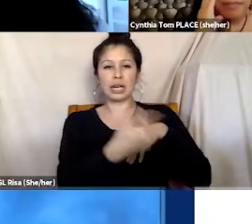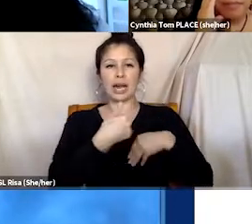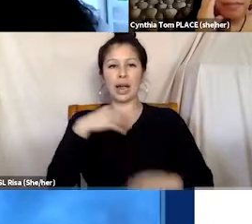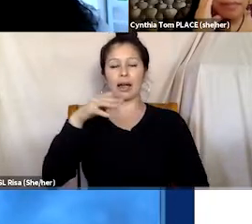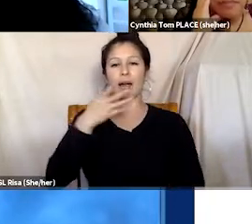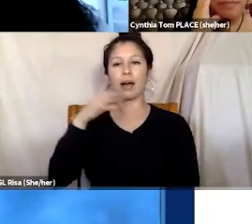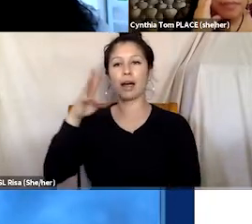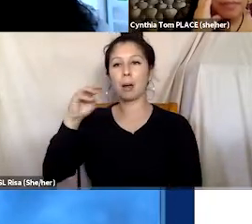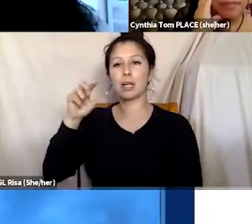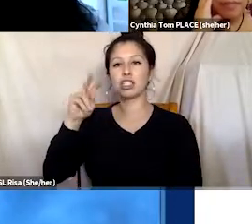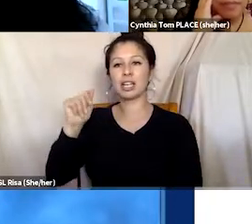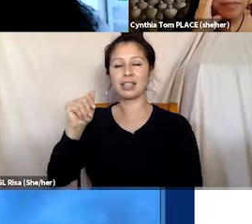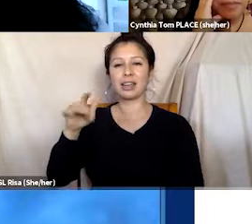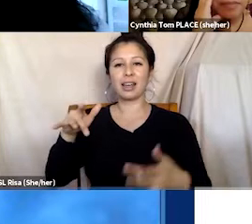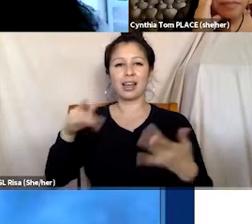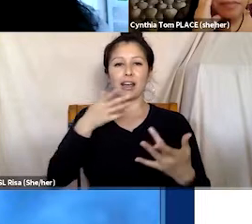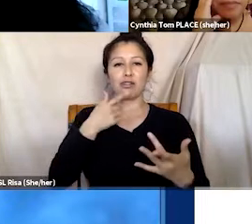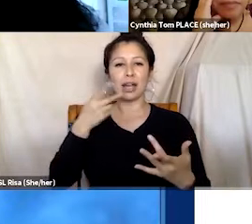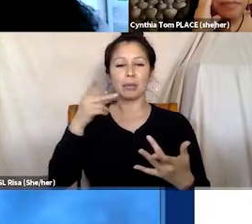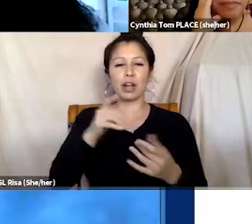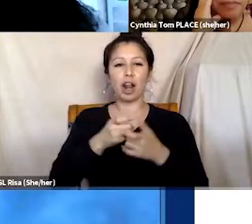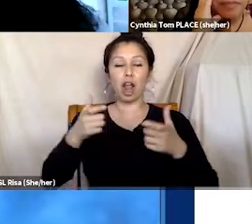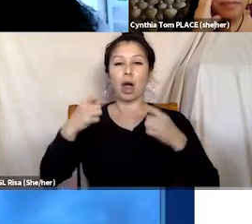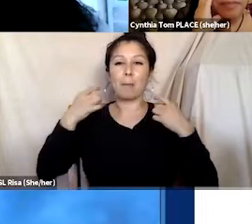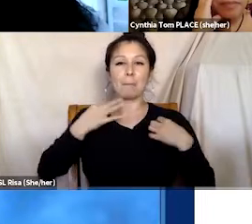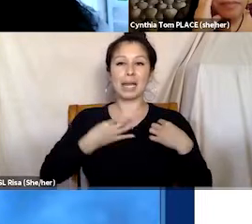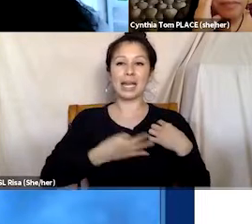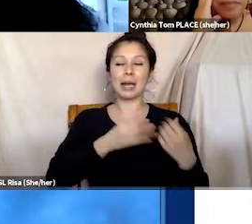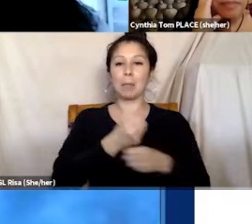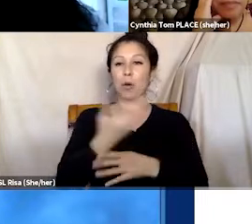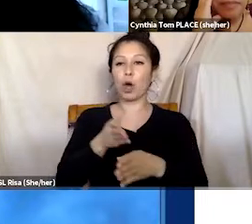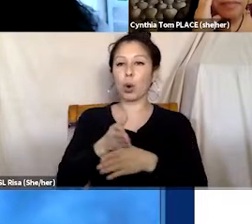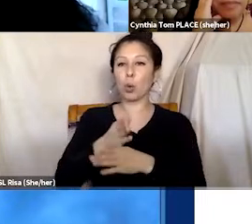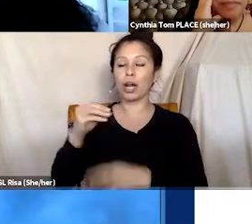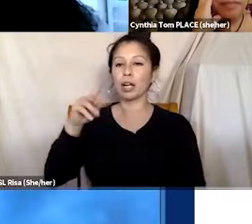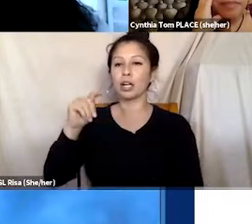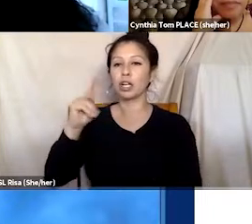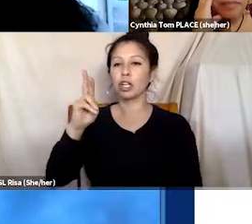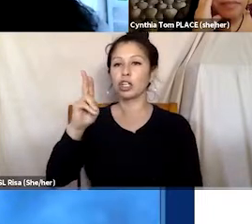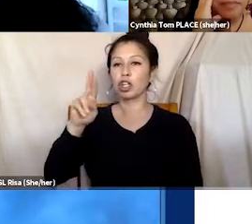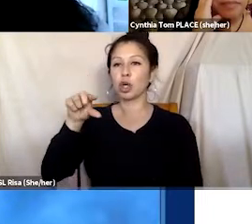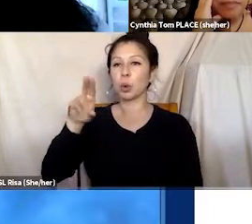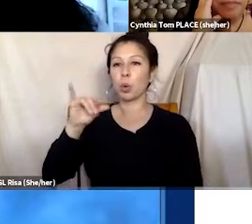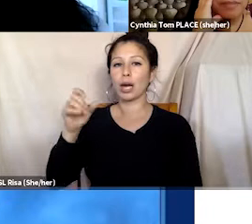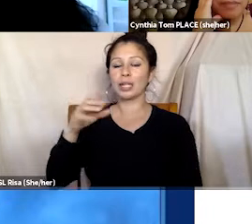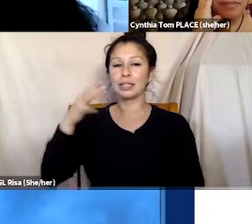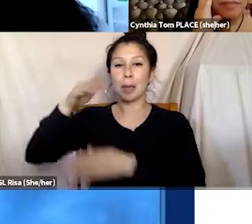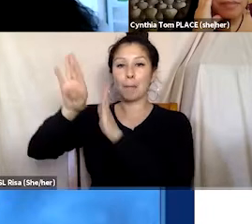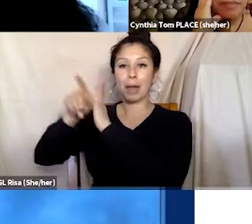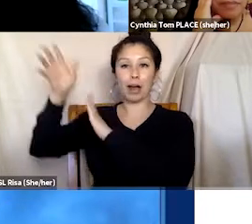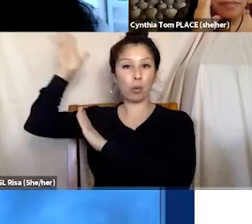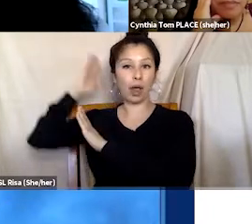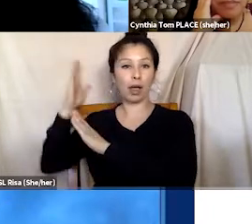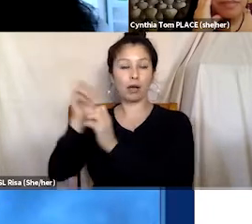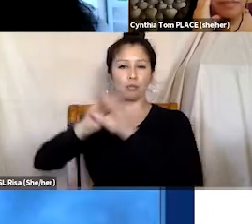magenta colored dress with large beaded necklaces made out of turquoise and wood set against a bright blue background. The text